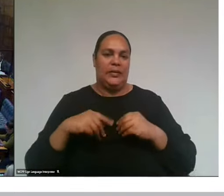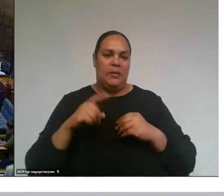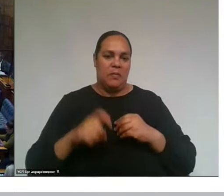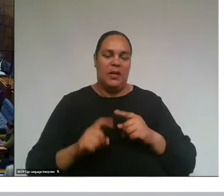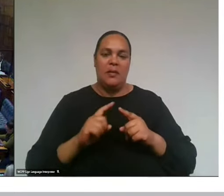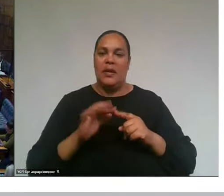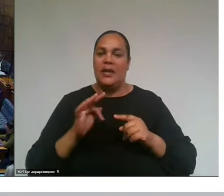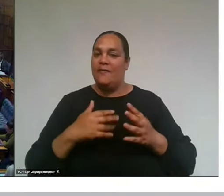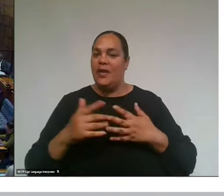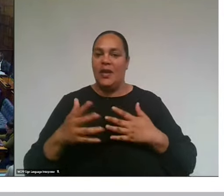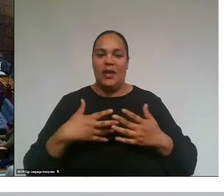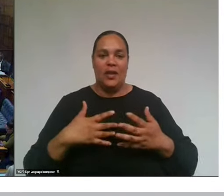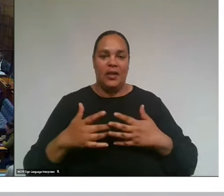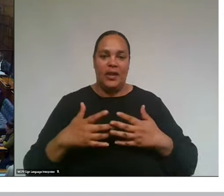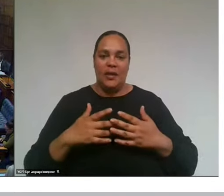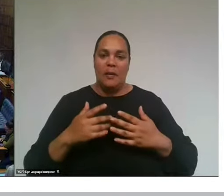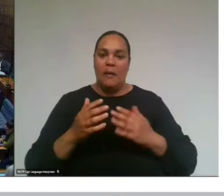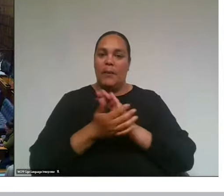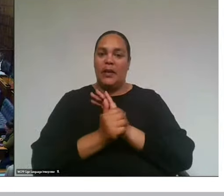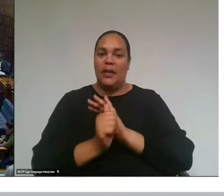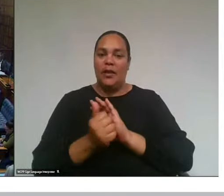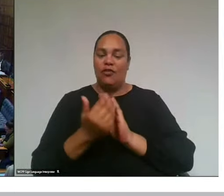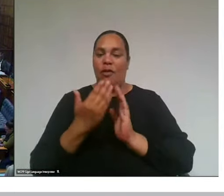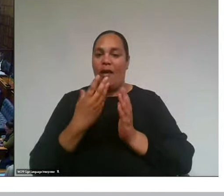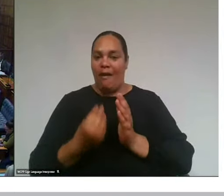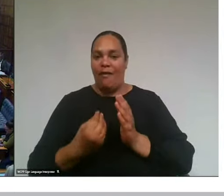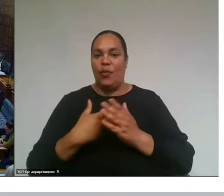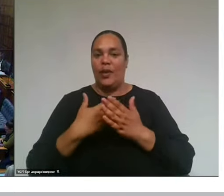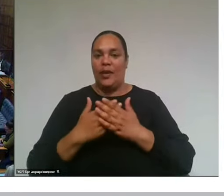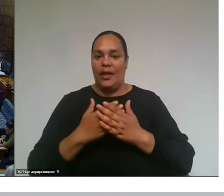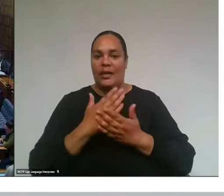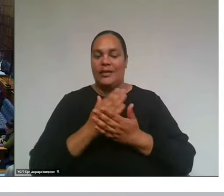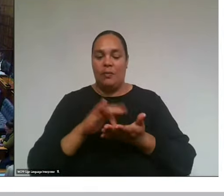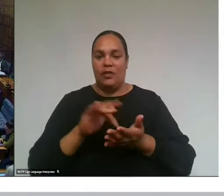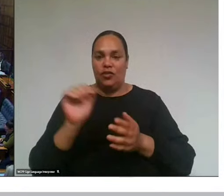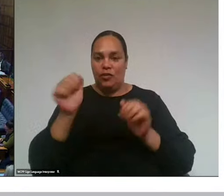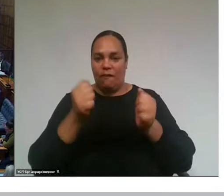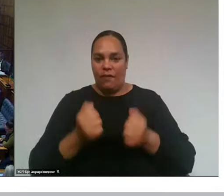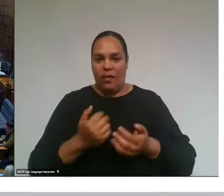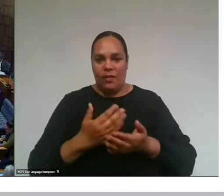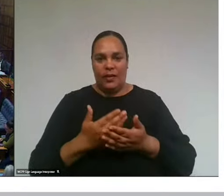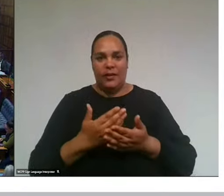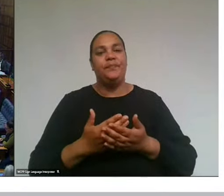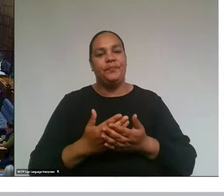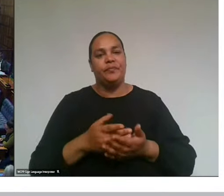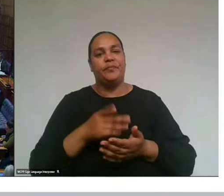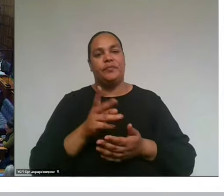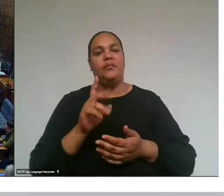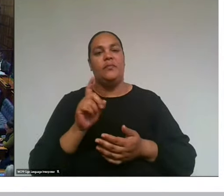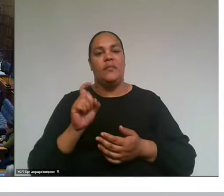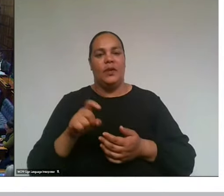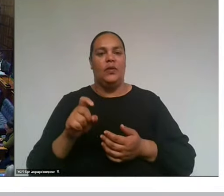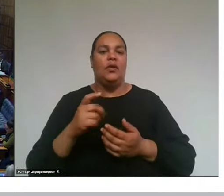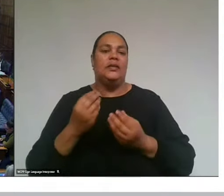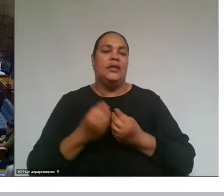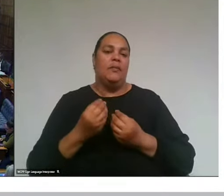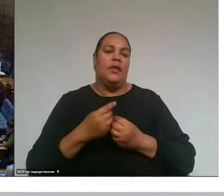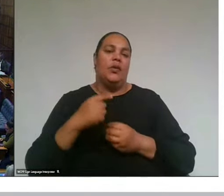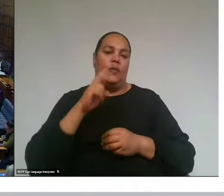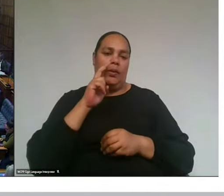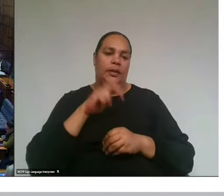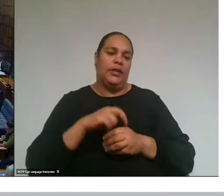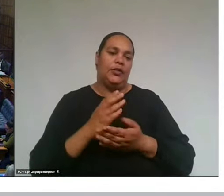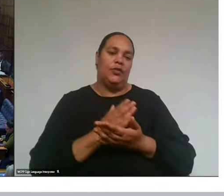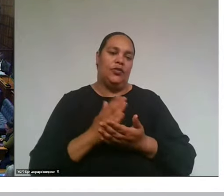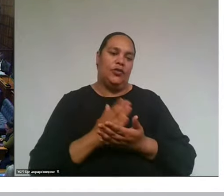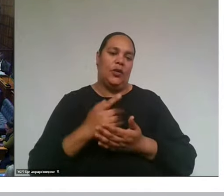if there's any potential that we'll be able to F some of the positions then that should should be something that we should share with